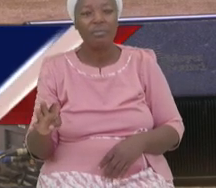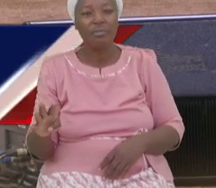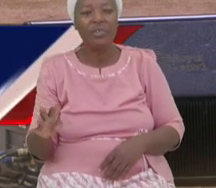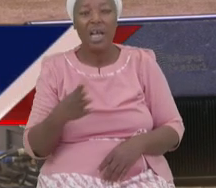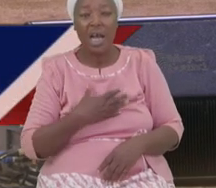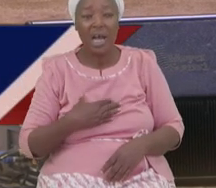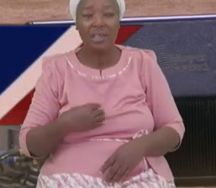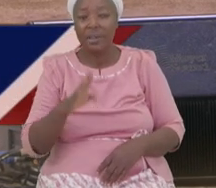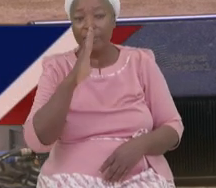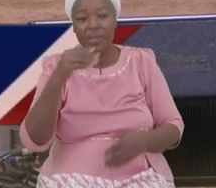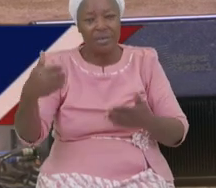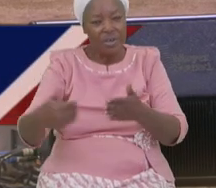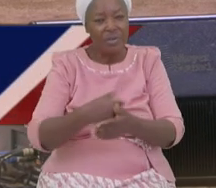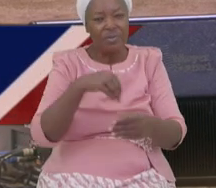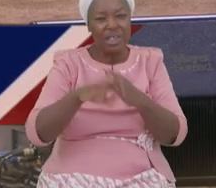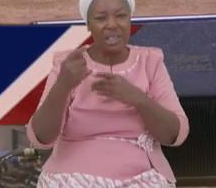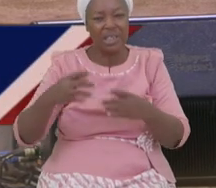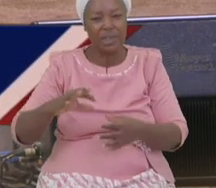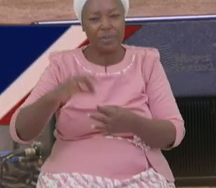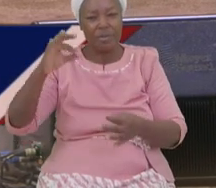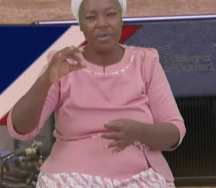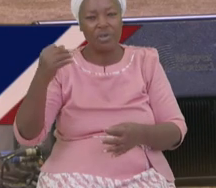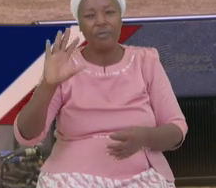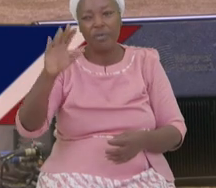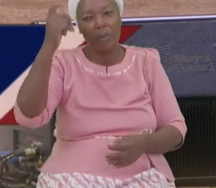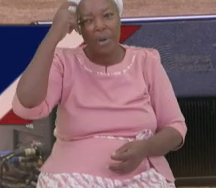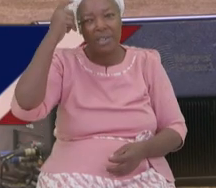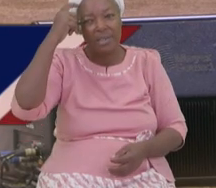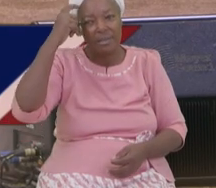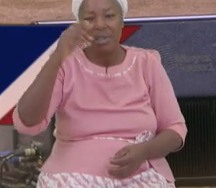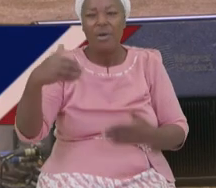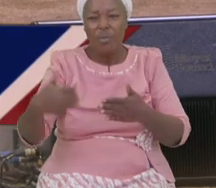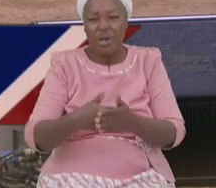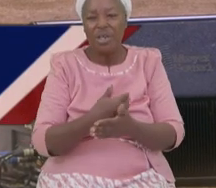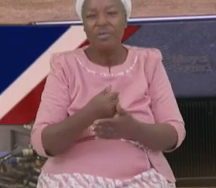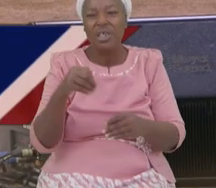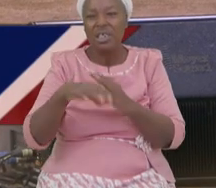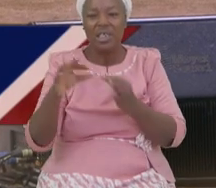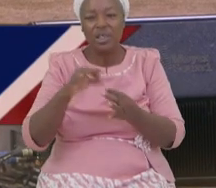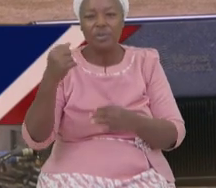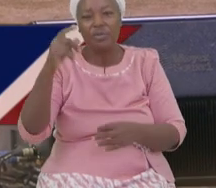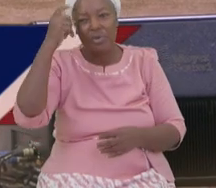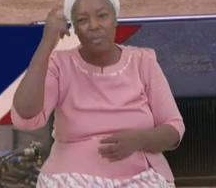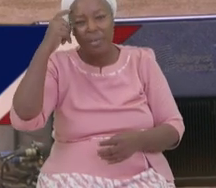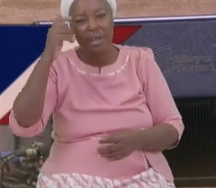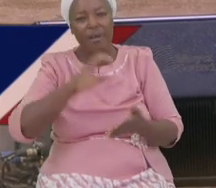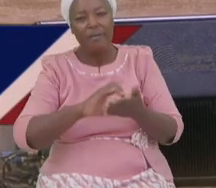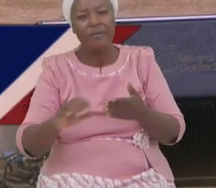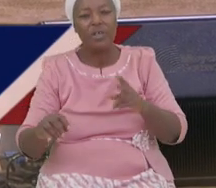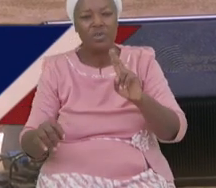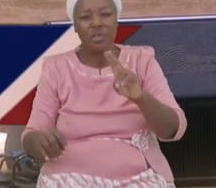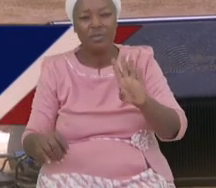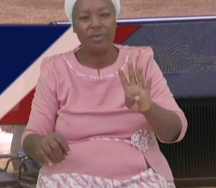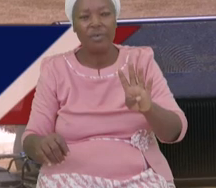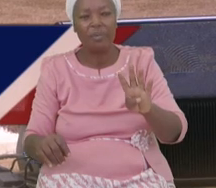be renewed in the spirit of your mind. Renewed in the spirit of your mind. In verse 24,